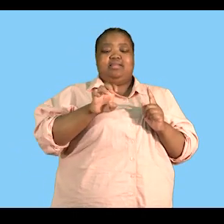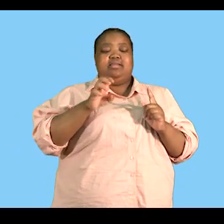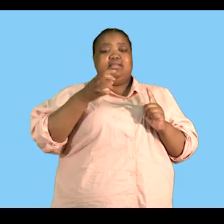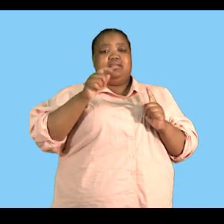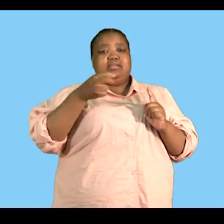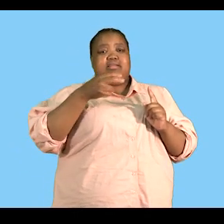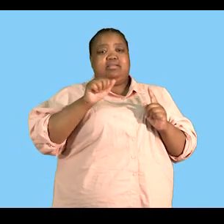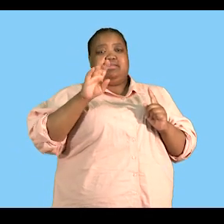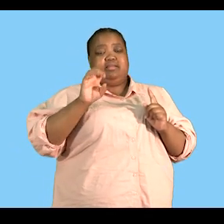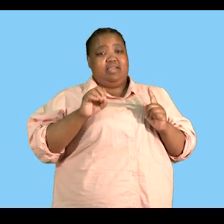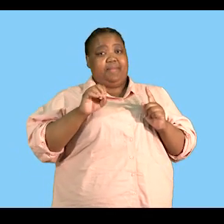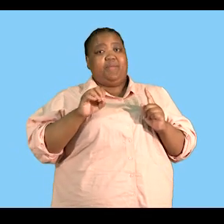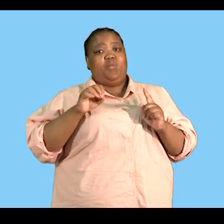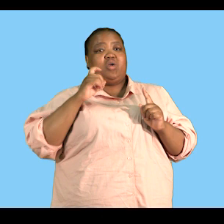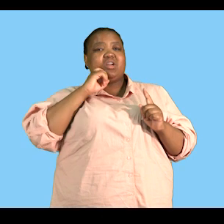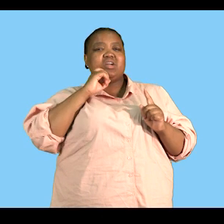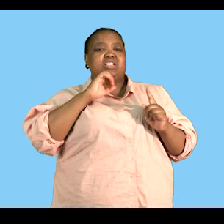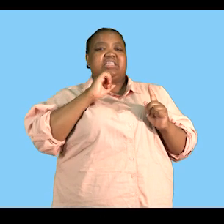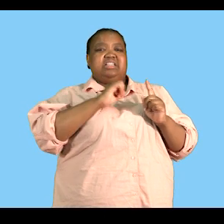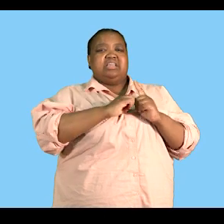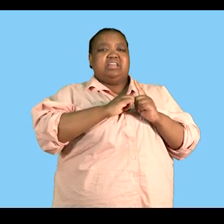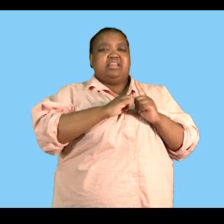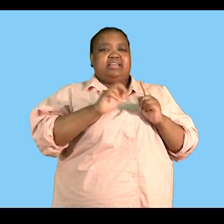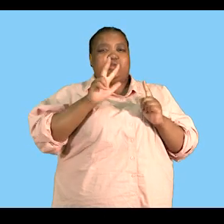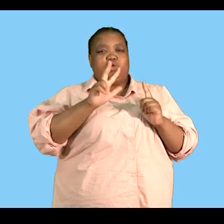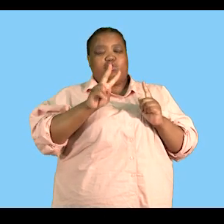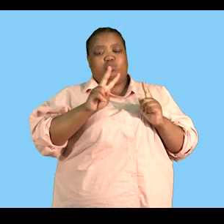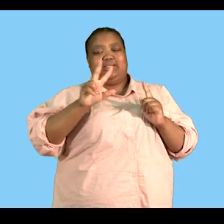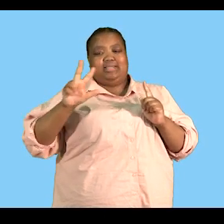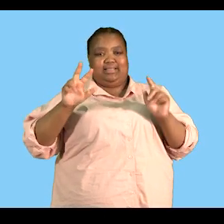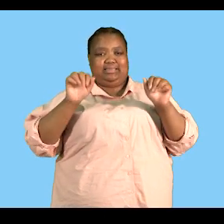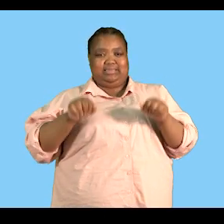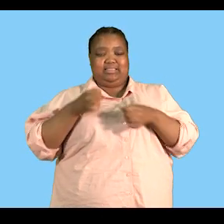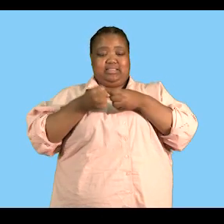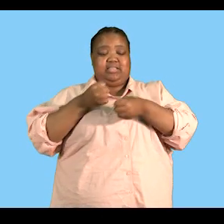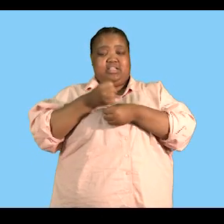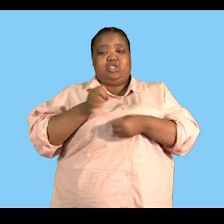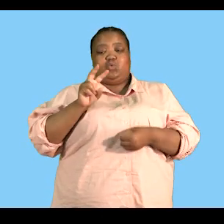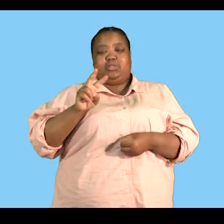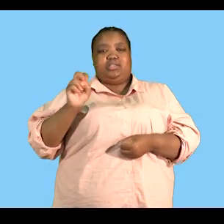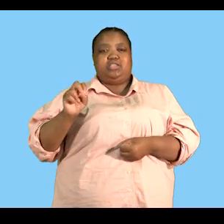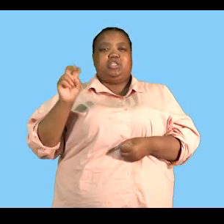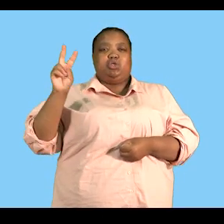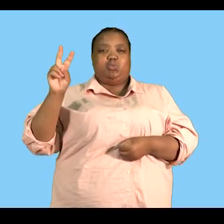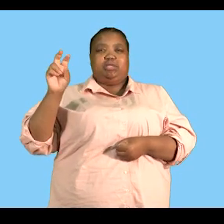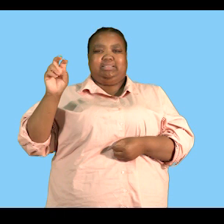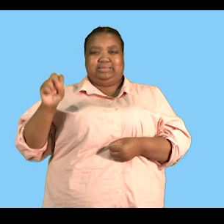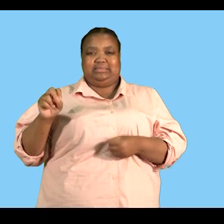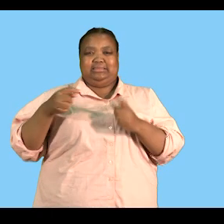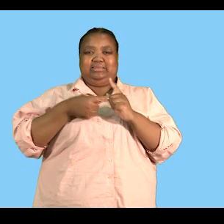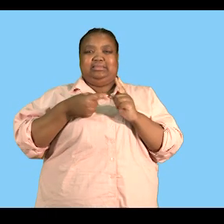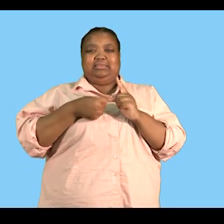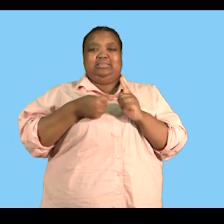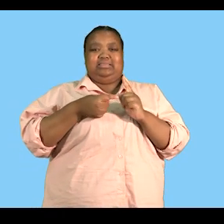and he was 28 years old in 2020. So we'll take